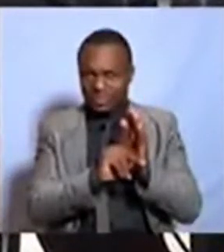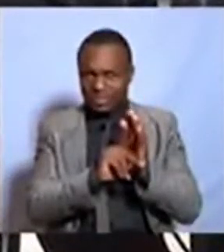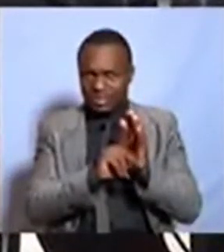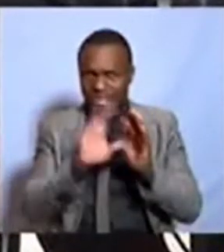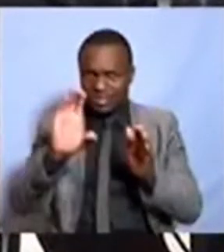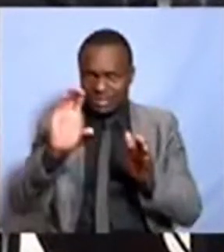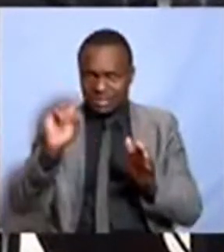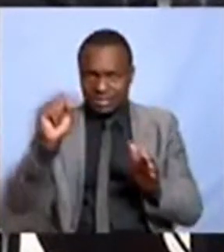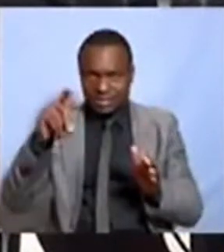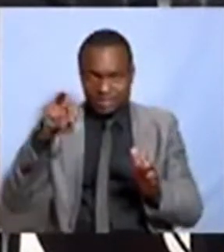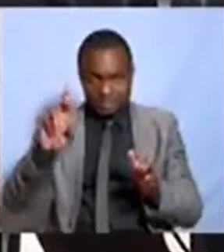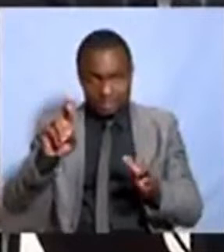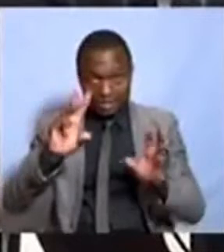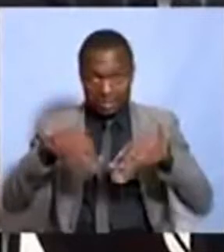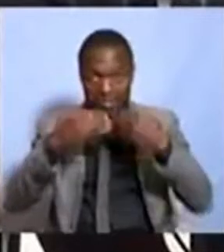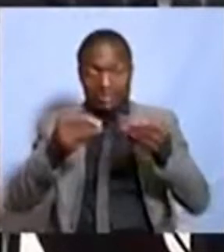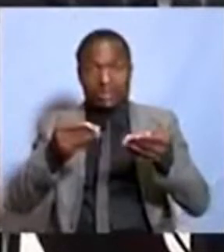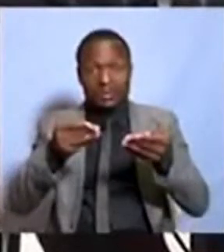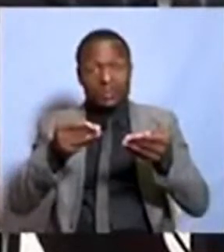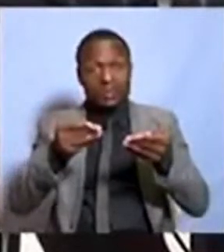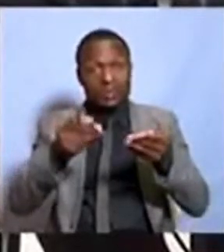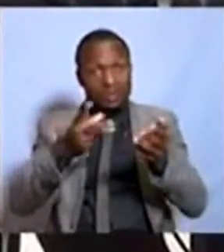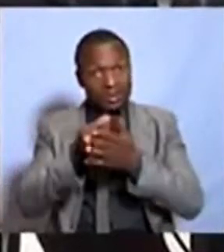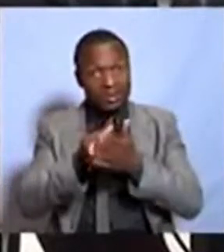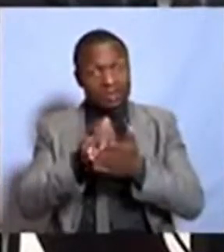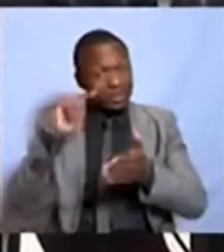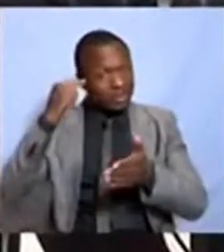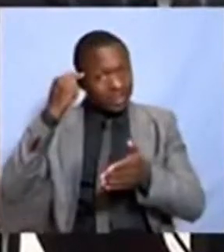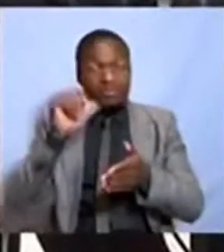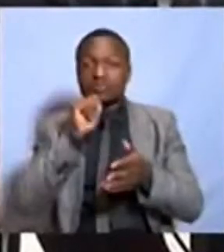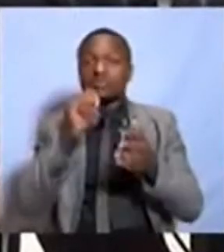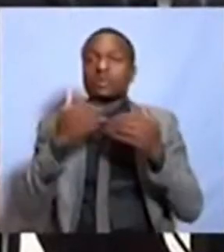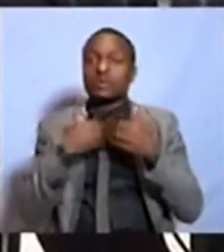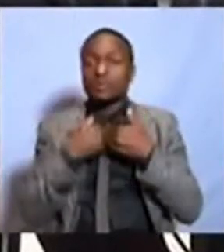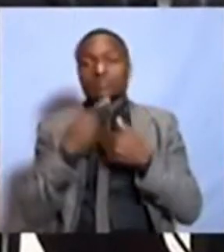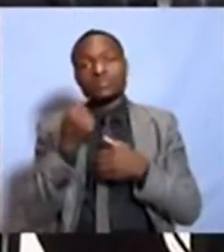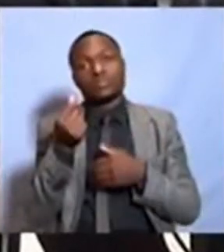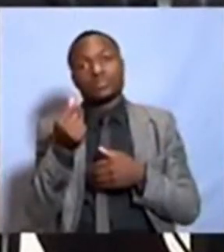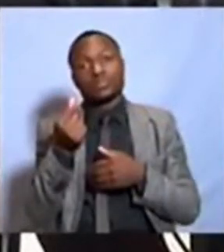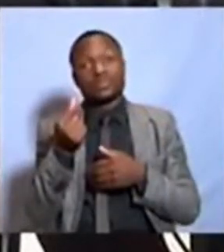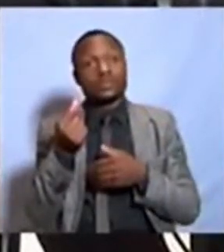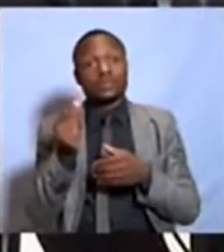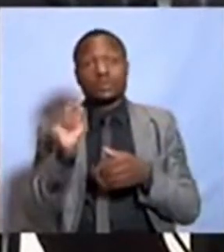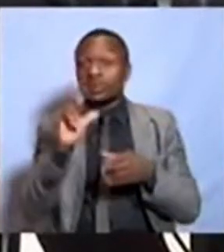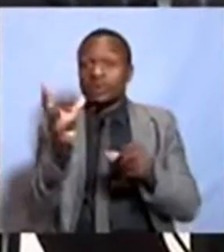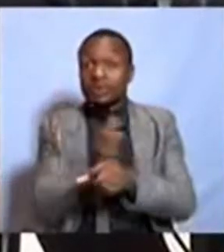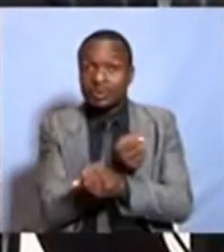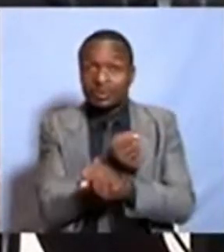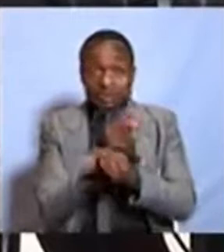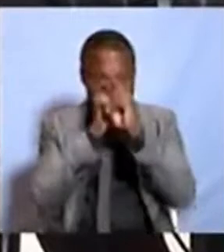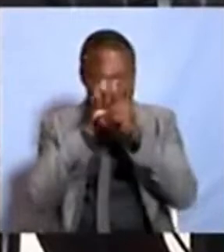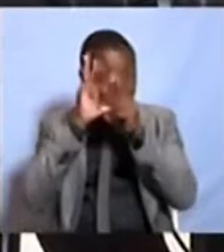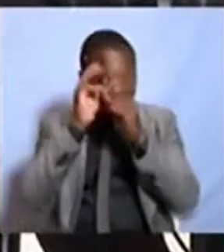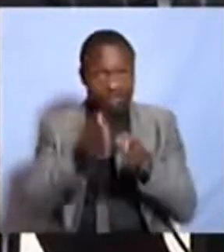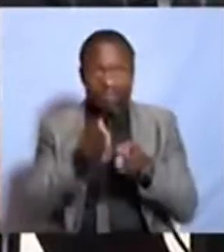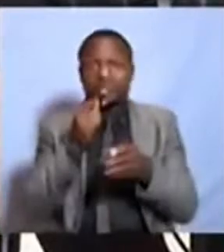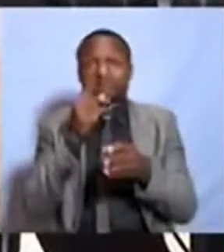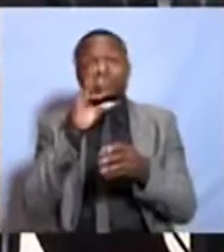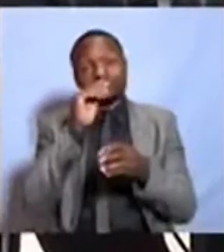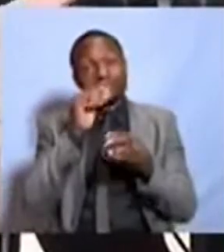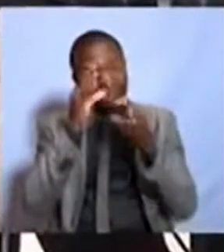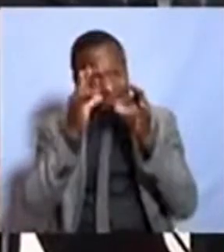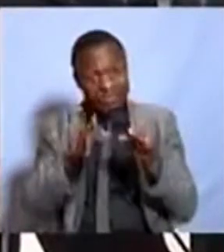the government said, well, we do not have enough money. Where are we going to get money from? That was the minister, the honorable minister speaking. But then if